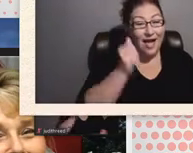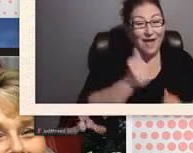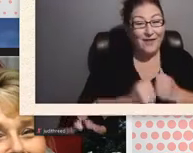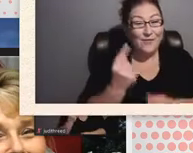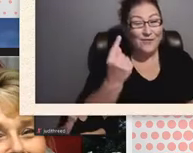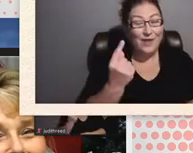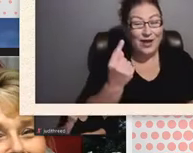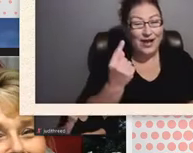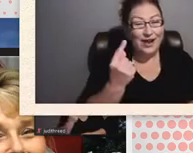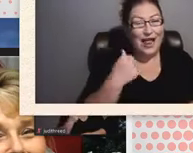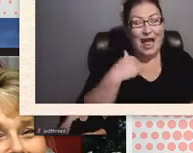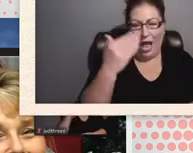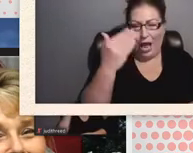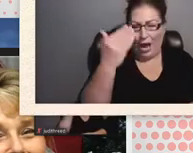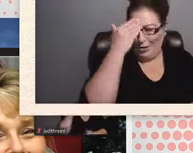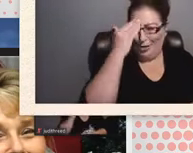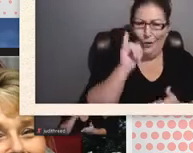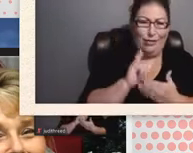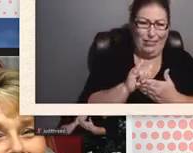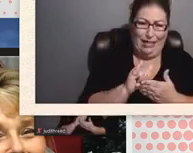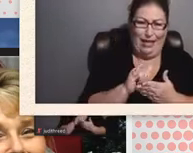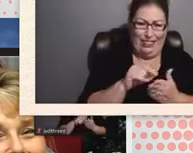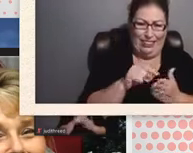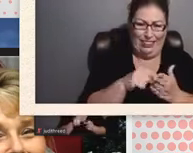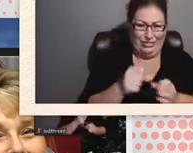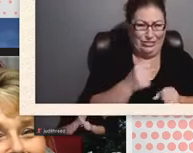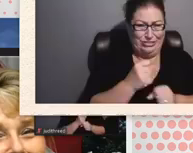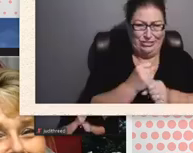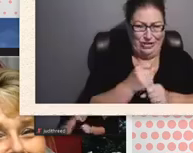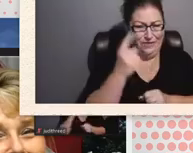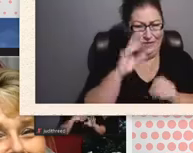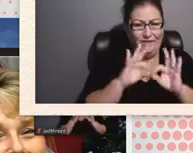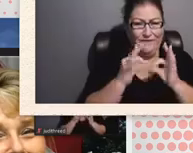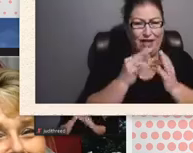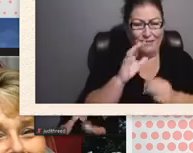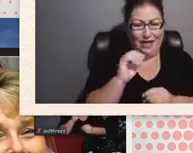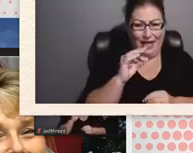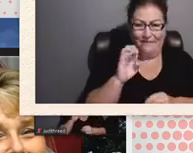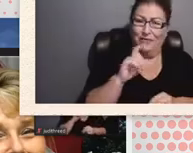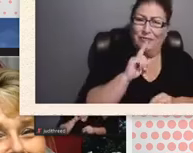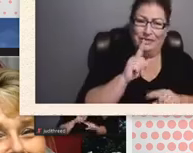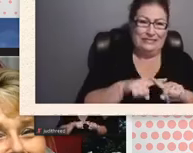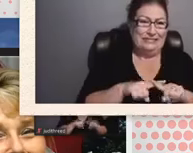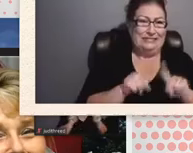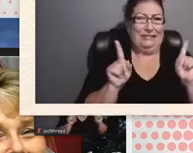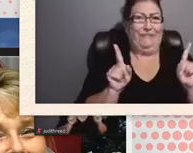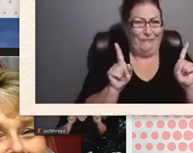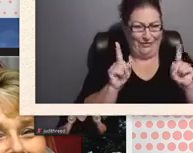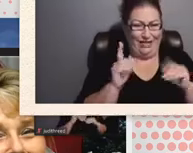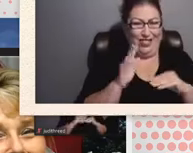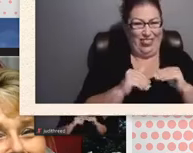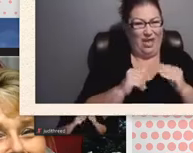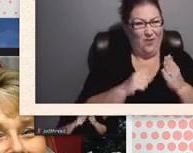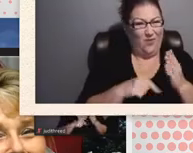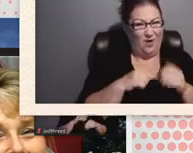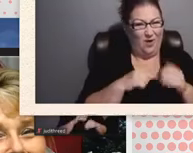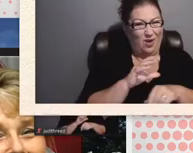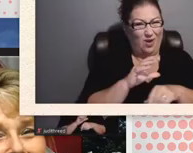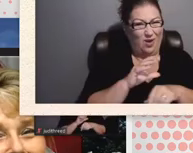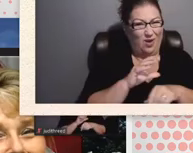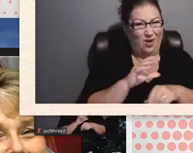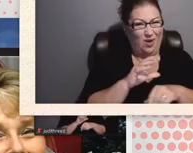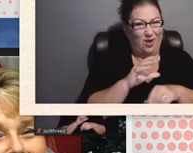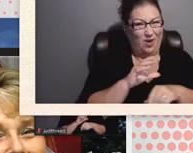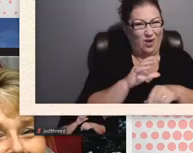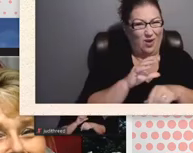I know that the format this year for the Family Cafe is very different than what we've had in the past, and I am